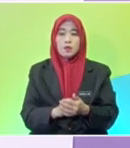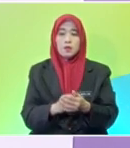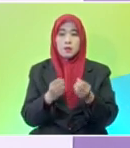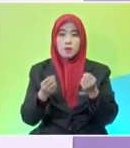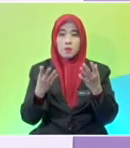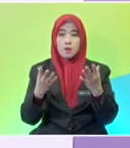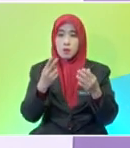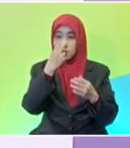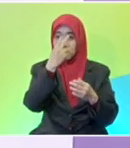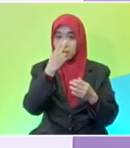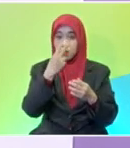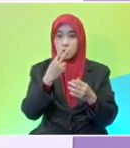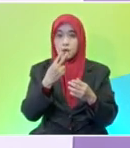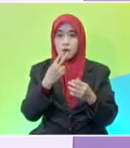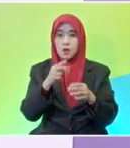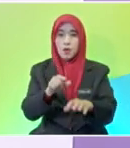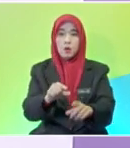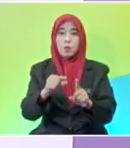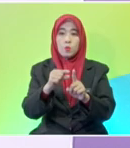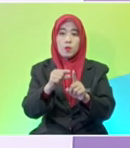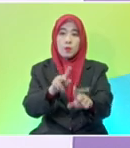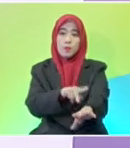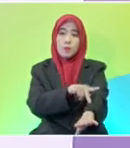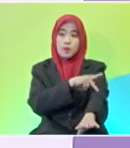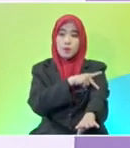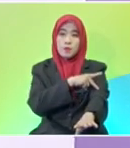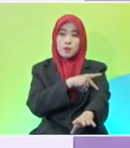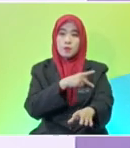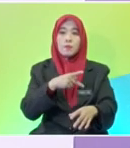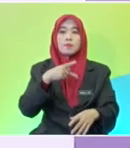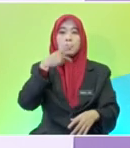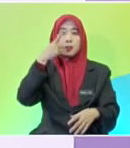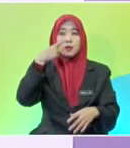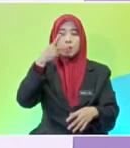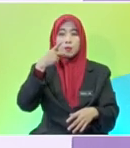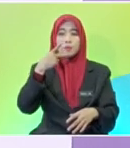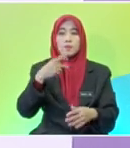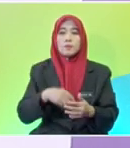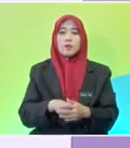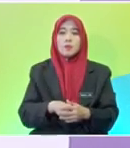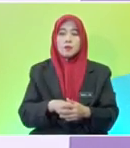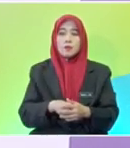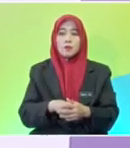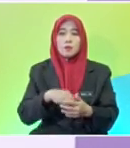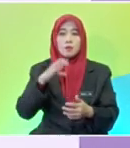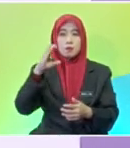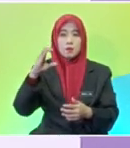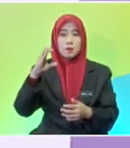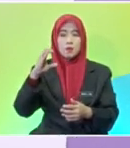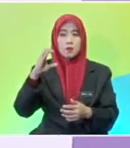word. So this, I think you mentioned just now, it's carbohydrate. Yes. So it's C A